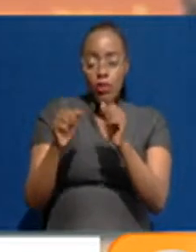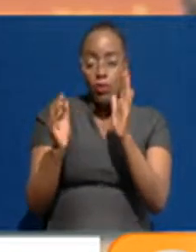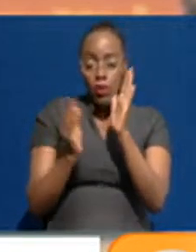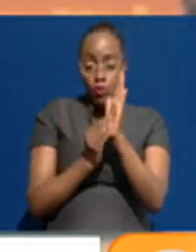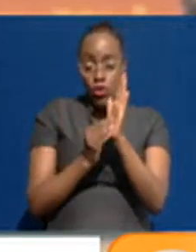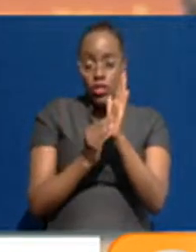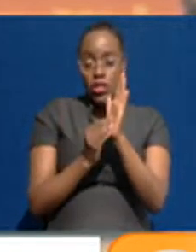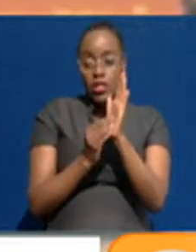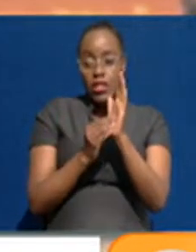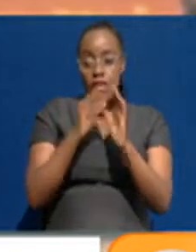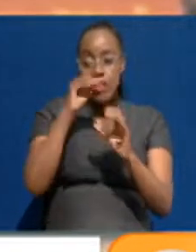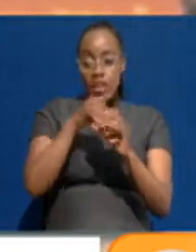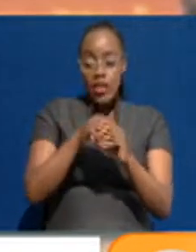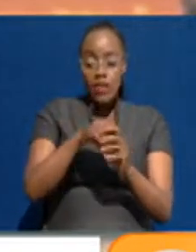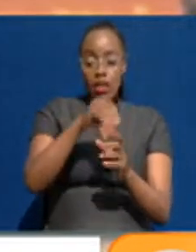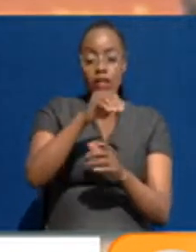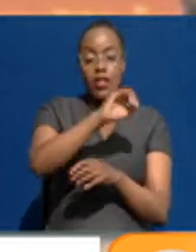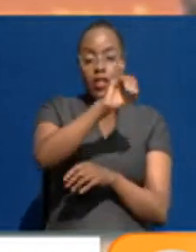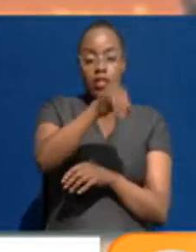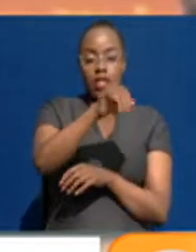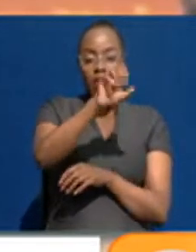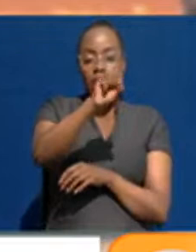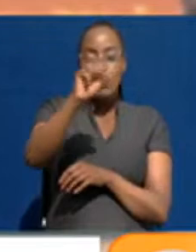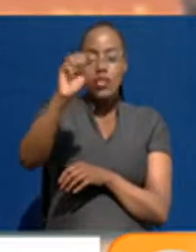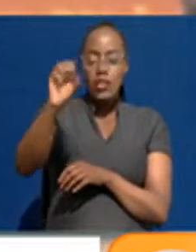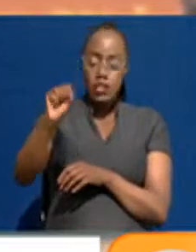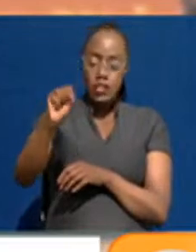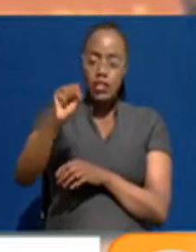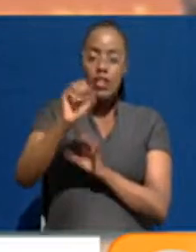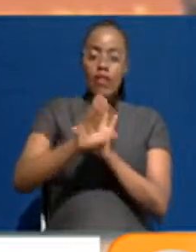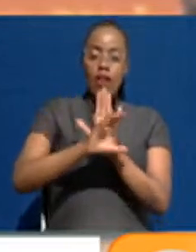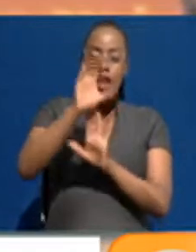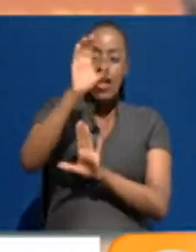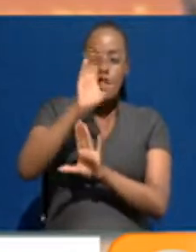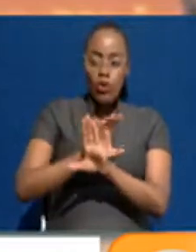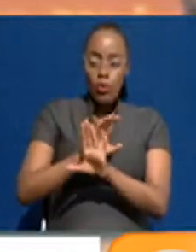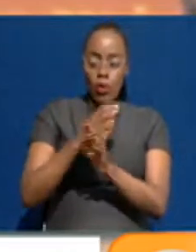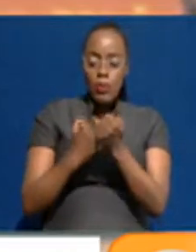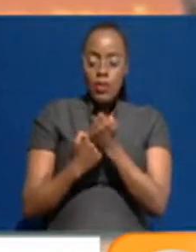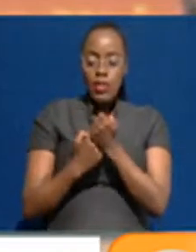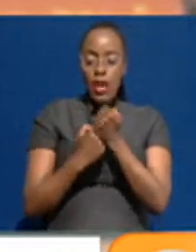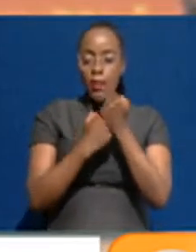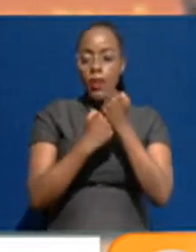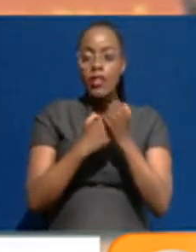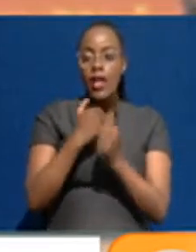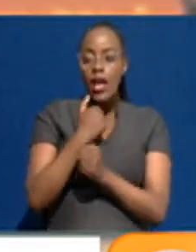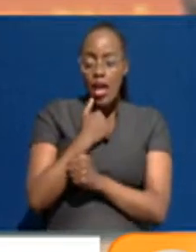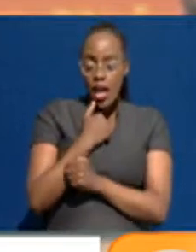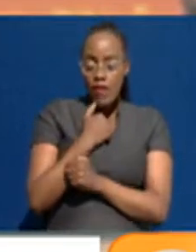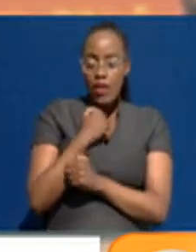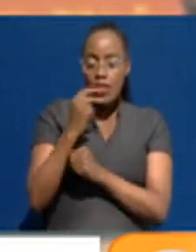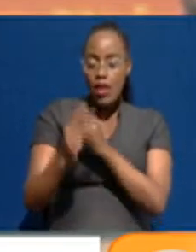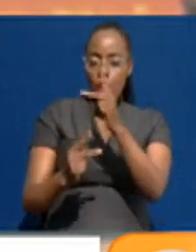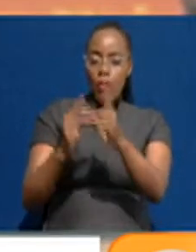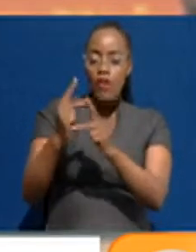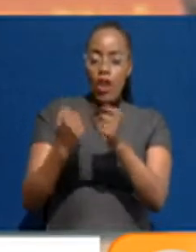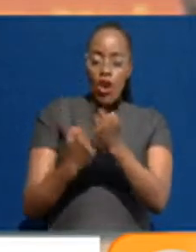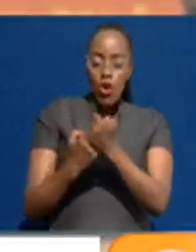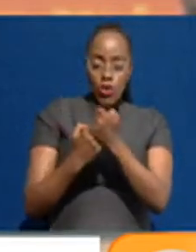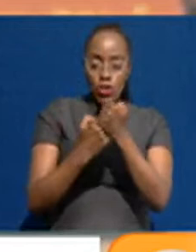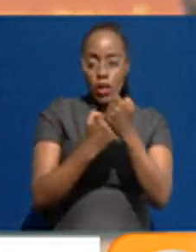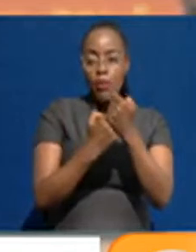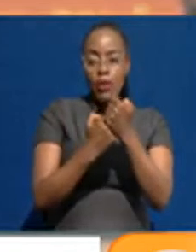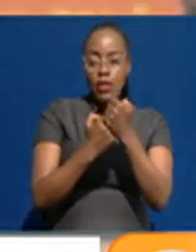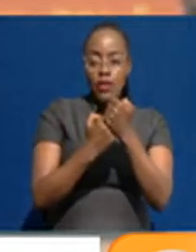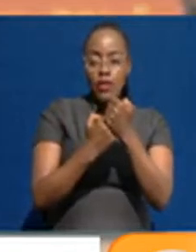in the junior secondary school curricula. We have supported them through that process, and we've supported them